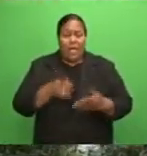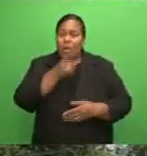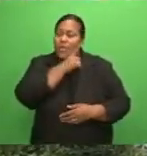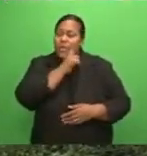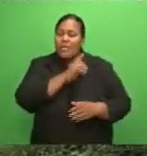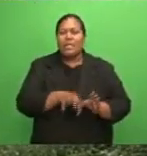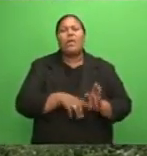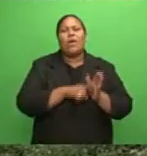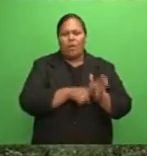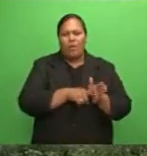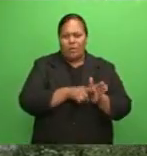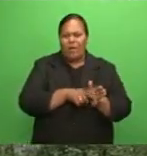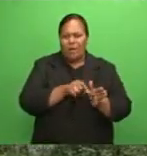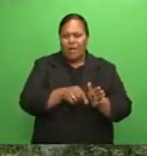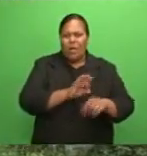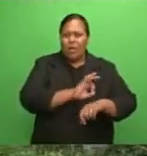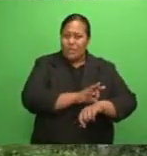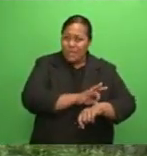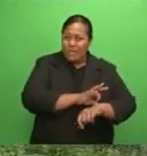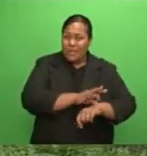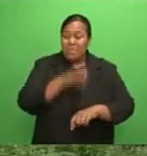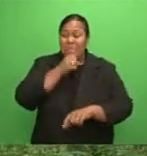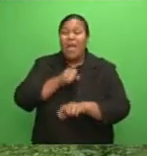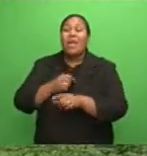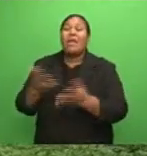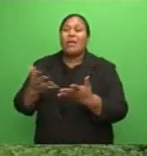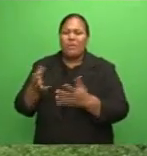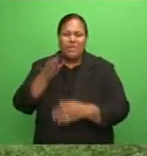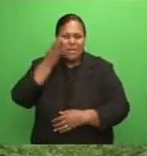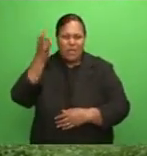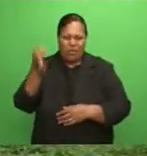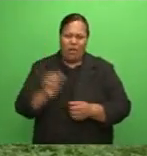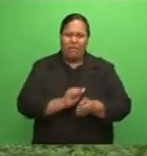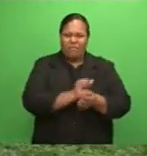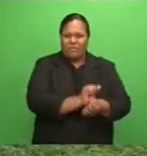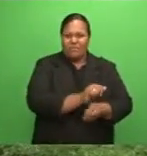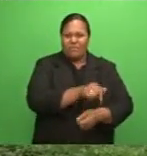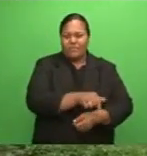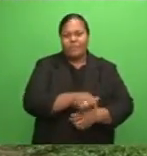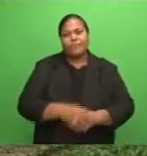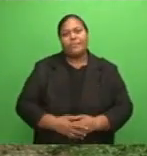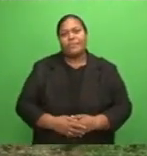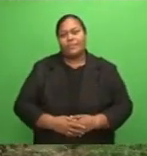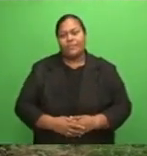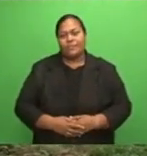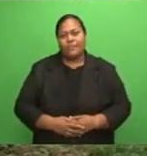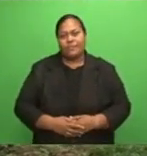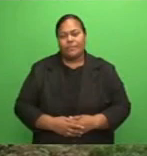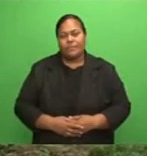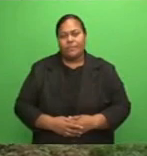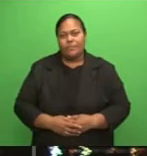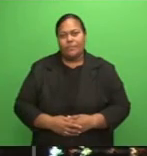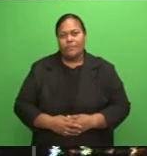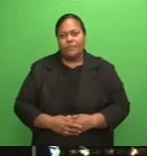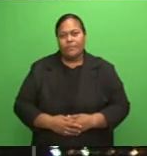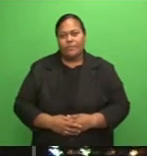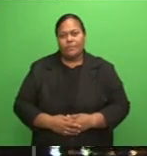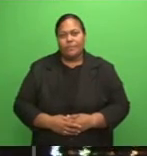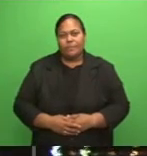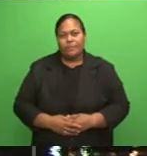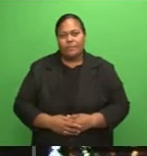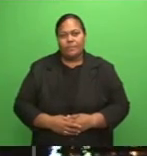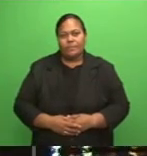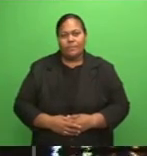the Lautoka Hospital. The police investigation continues. Philippe Naikaso, FBC News. The